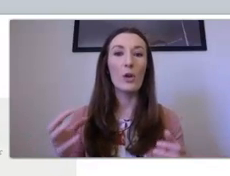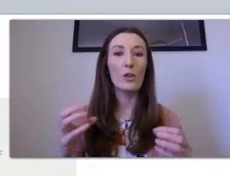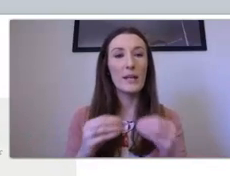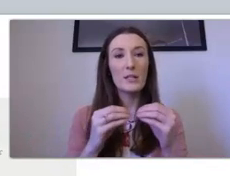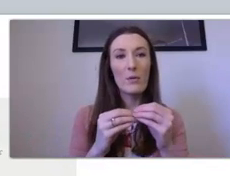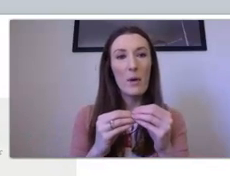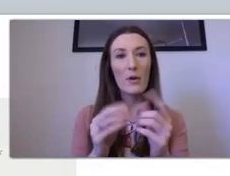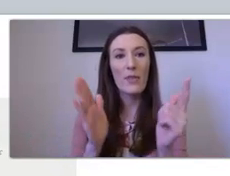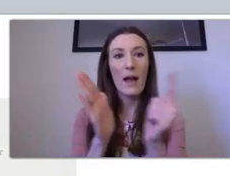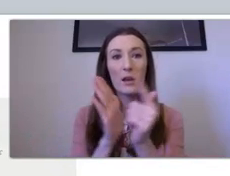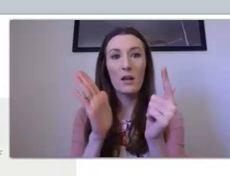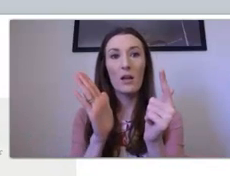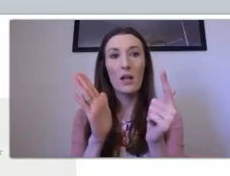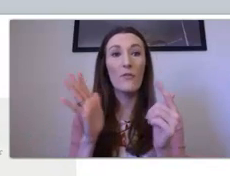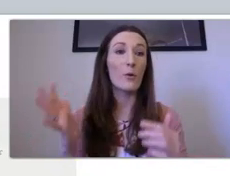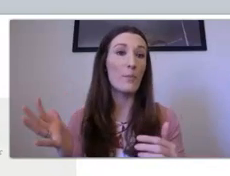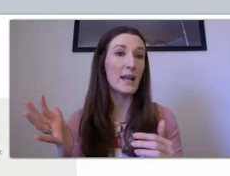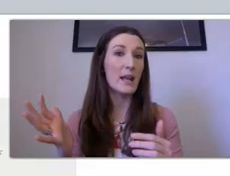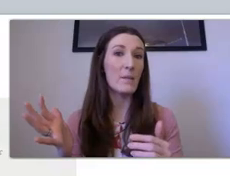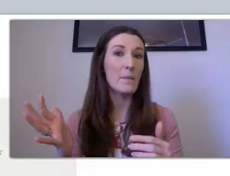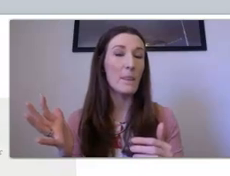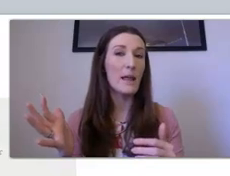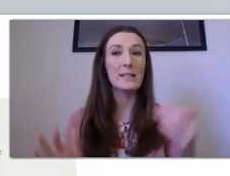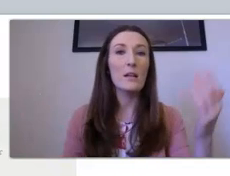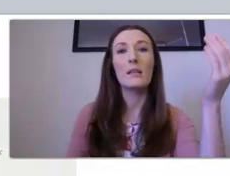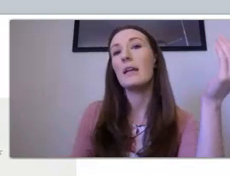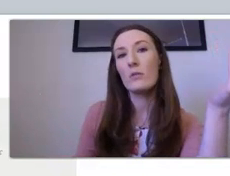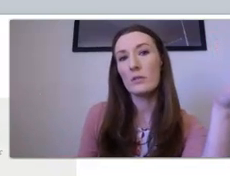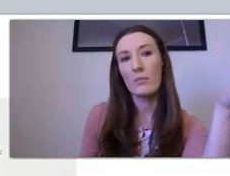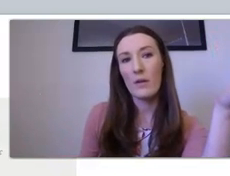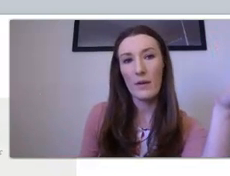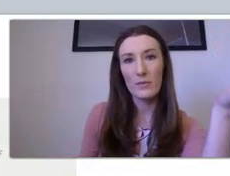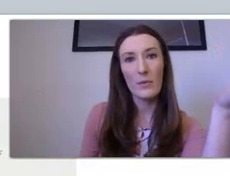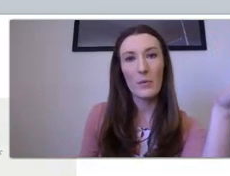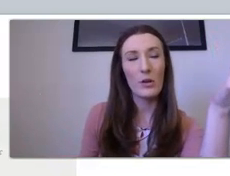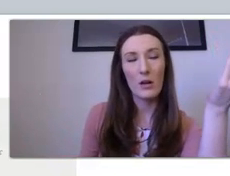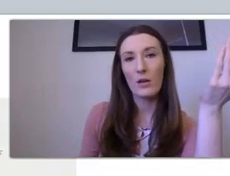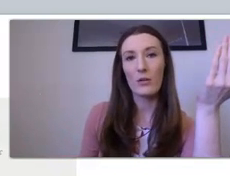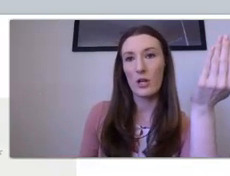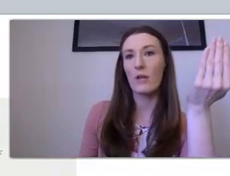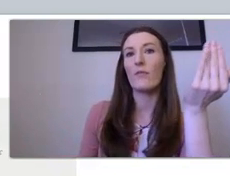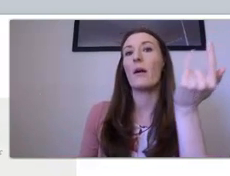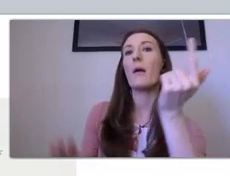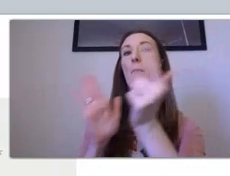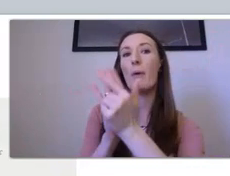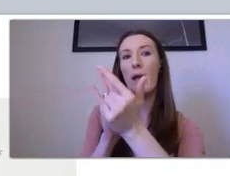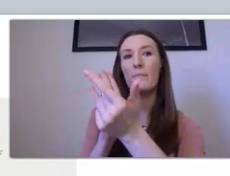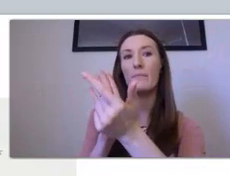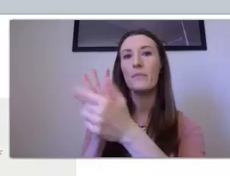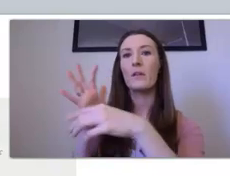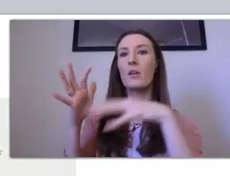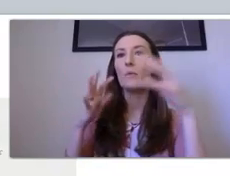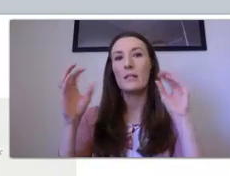So you need to remember that forbidden, it's not illegal to run around a swimming pool. You're not going to go to jail for it,